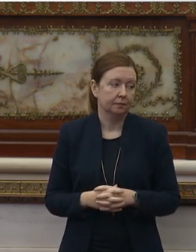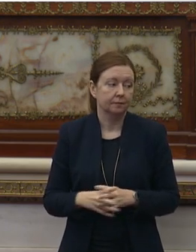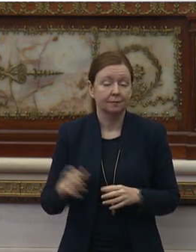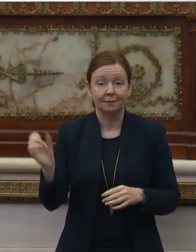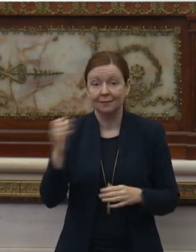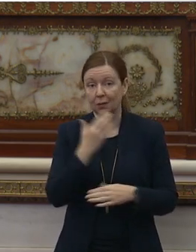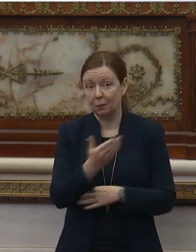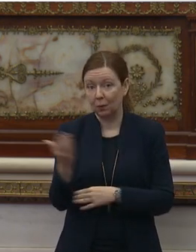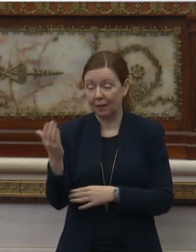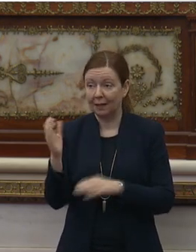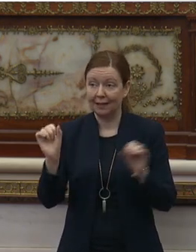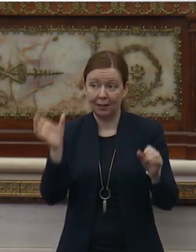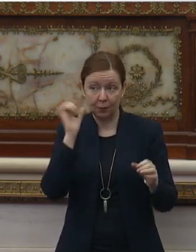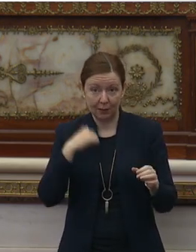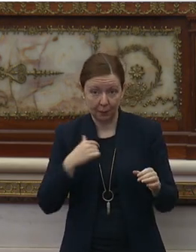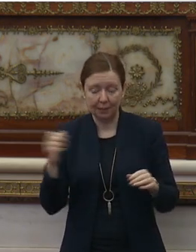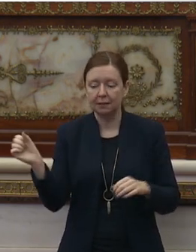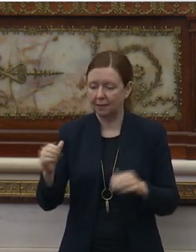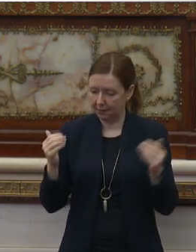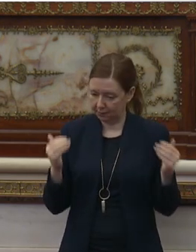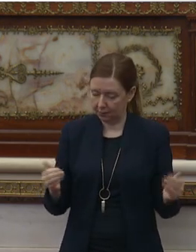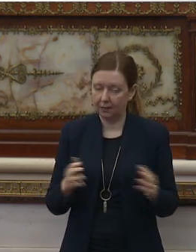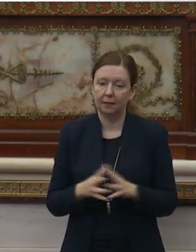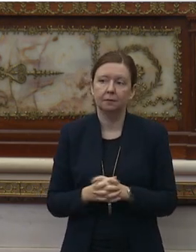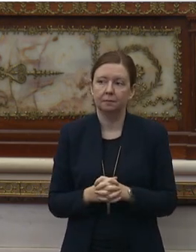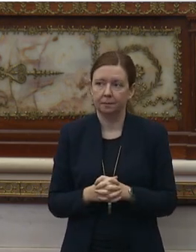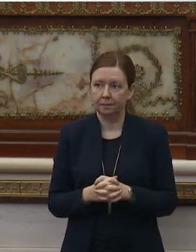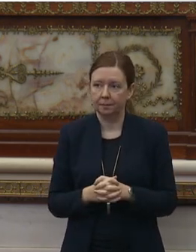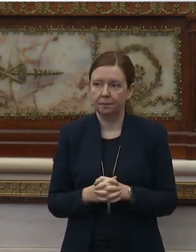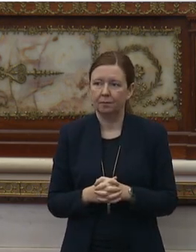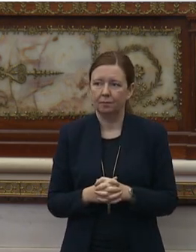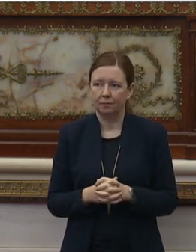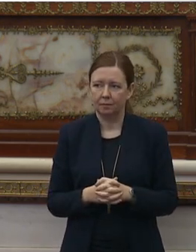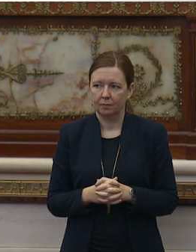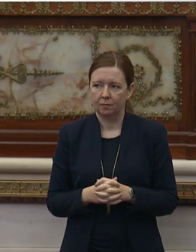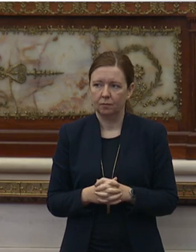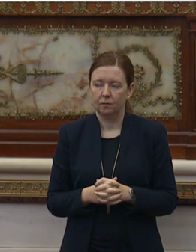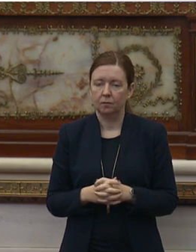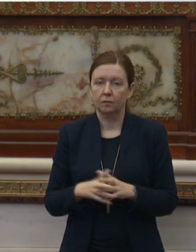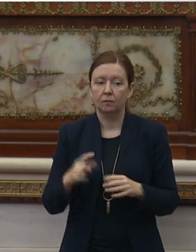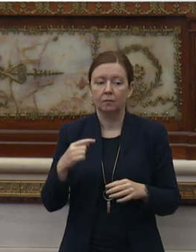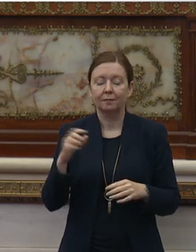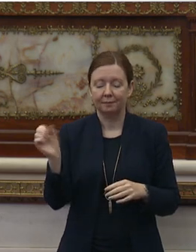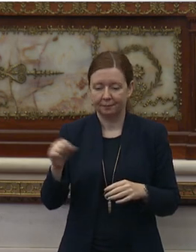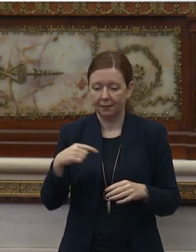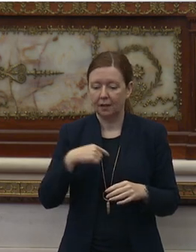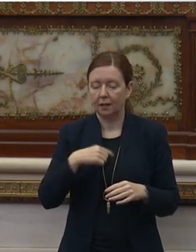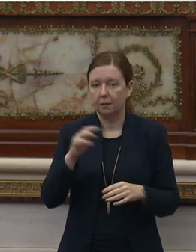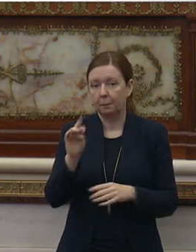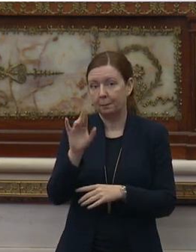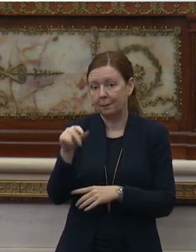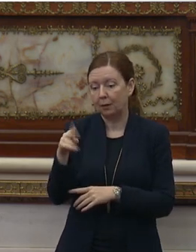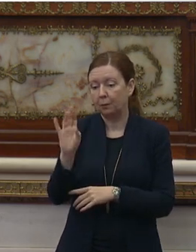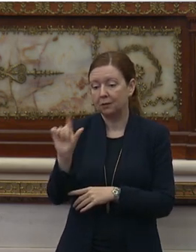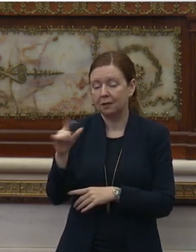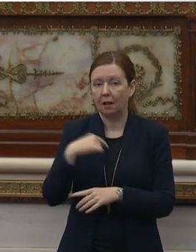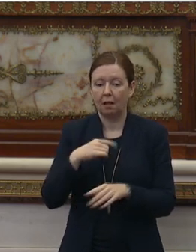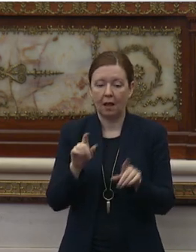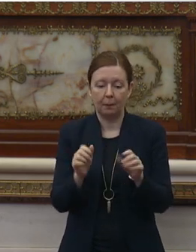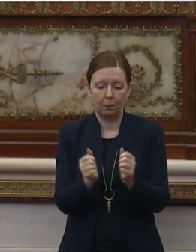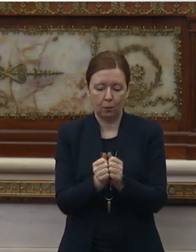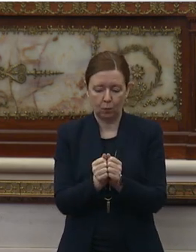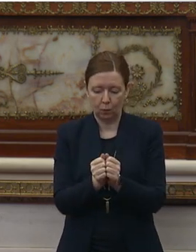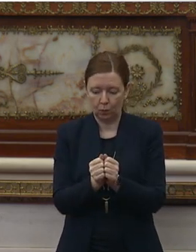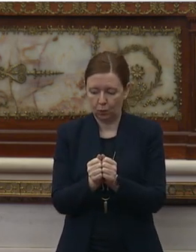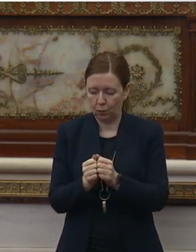Yes, good morning. Can you hear me? Yes, we can. This state your name for the record. Yes, this is Mary Purcell. I'm also with